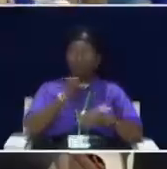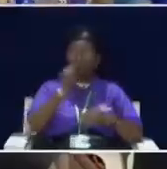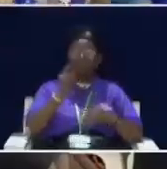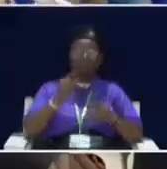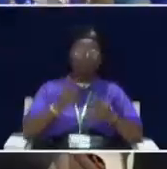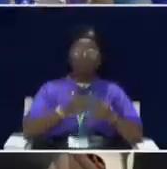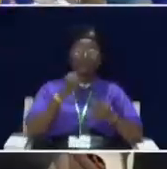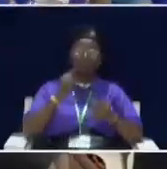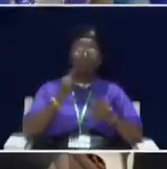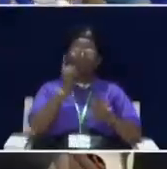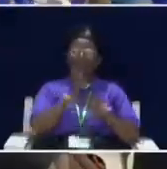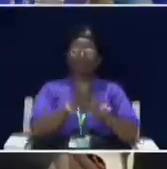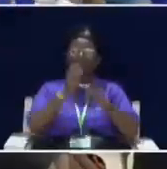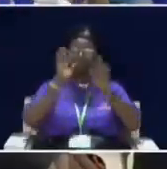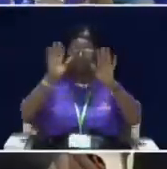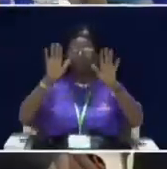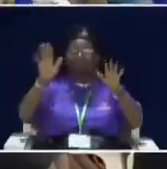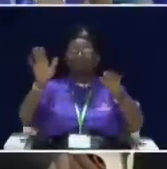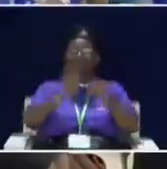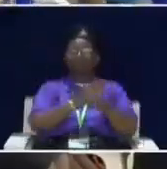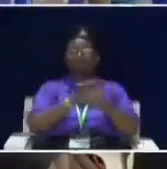wonderful choir.